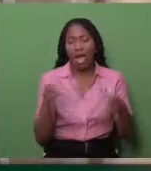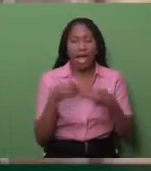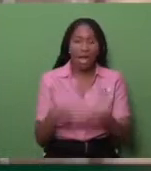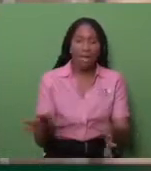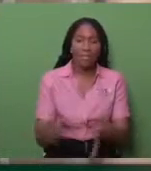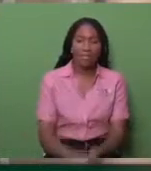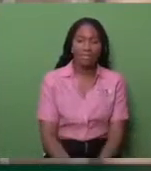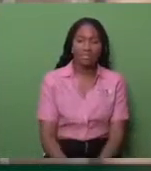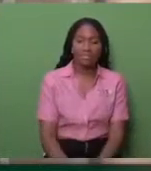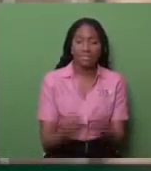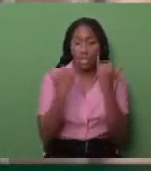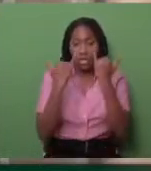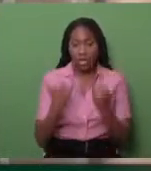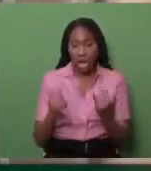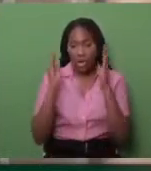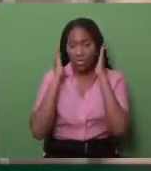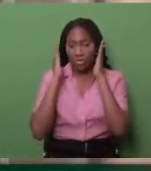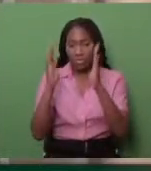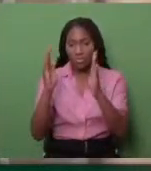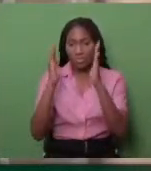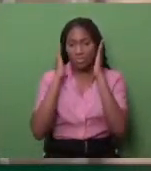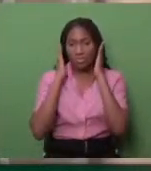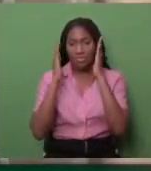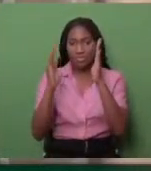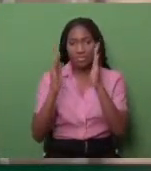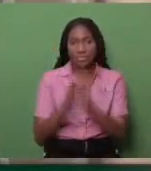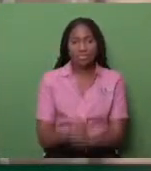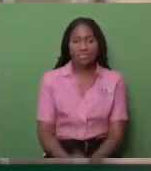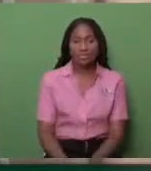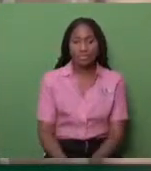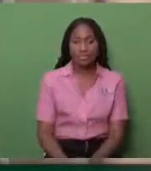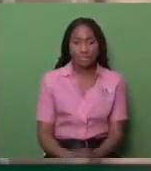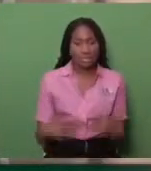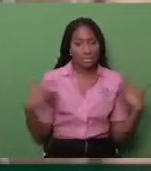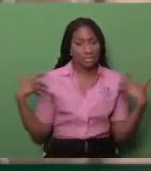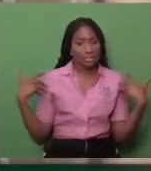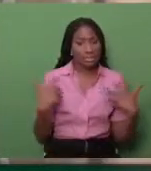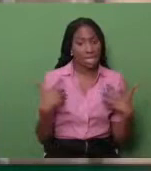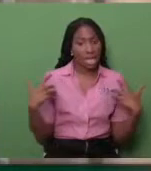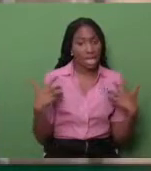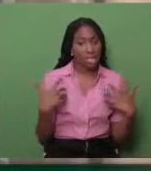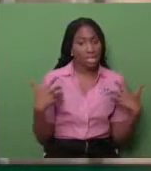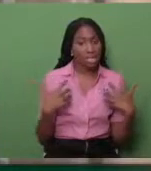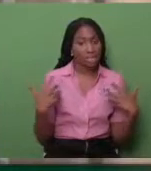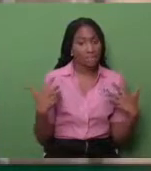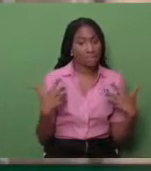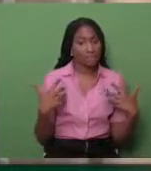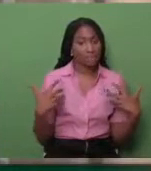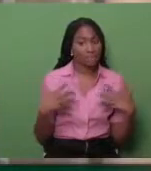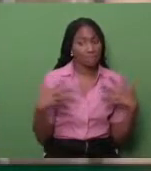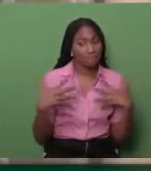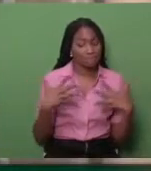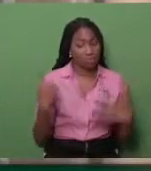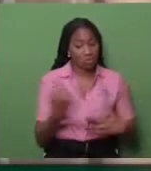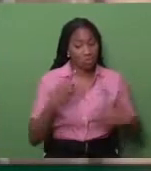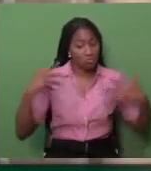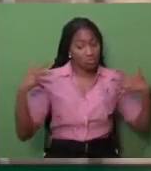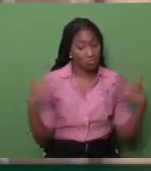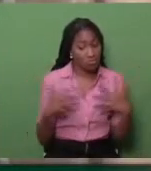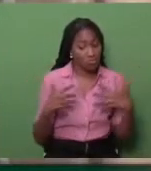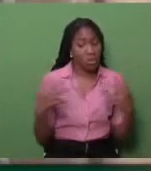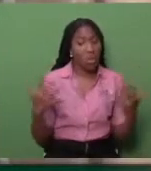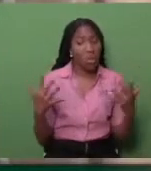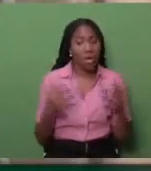I turn now, madam, to look at what I see as a frightening situation in our country. That is the erosion of